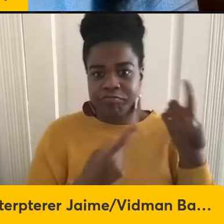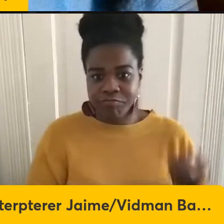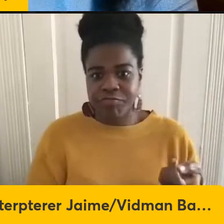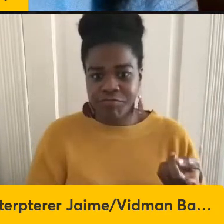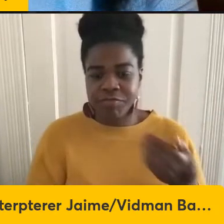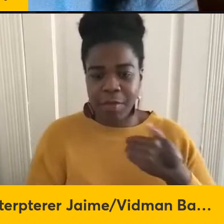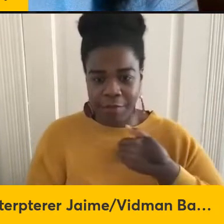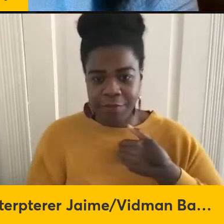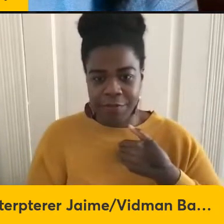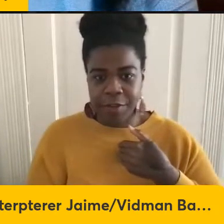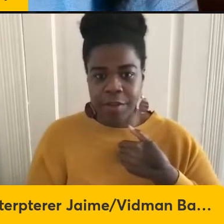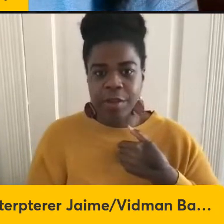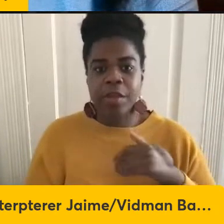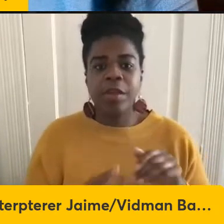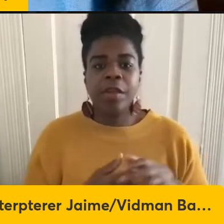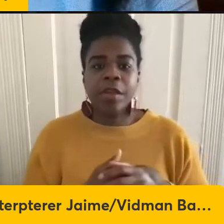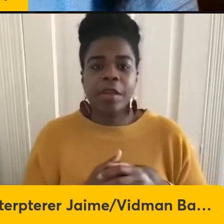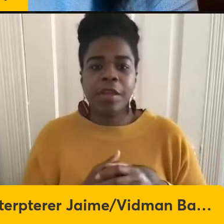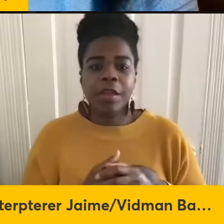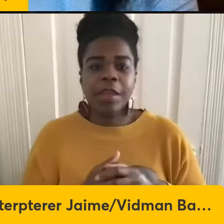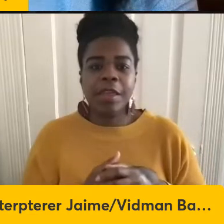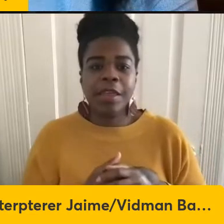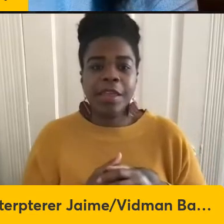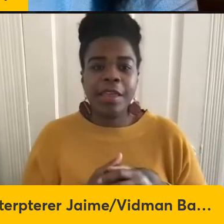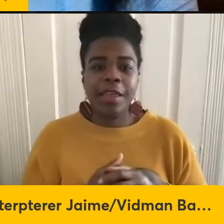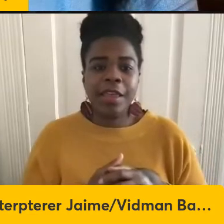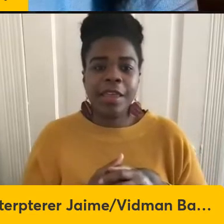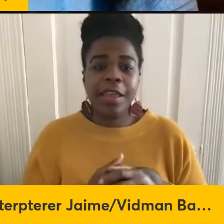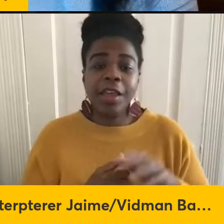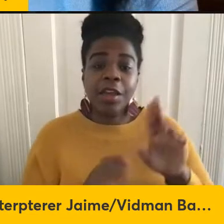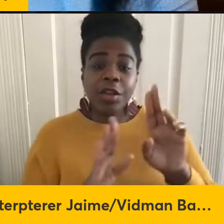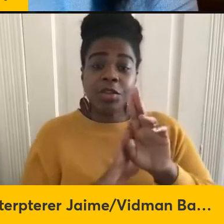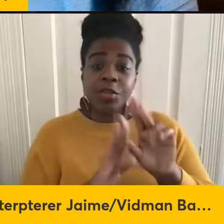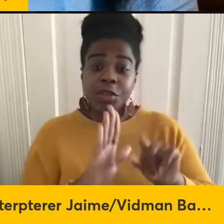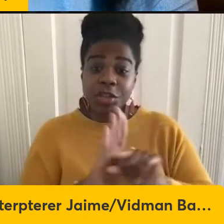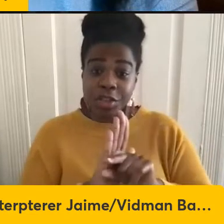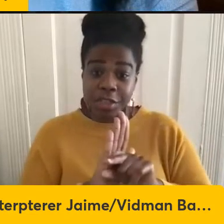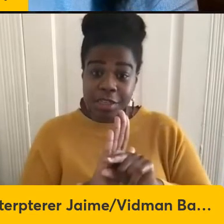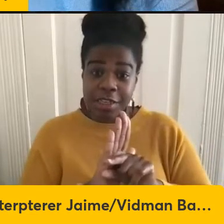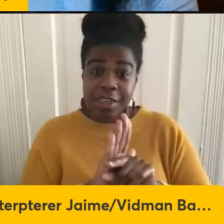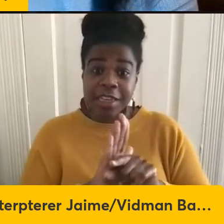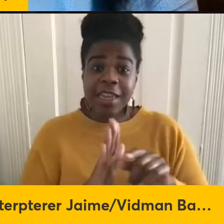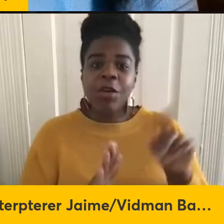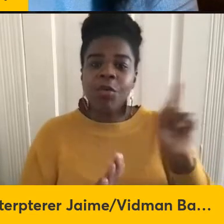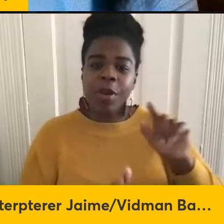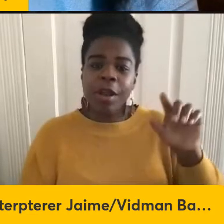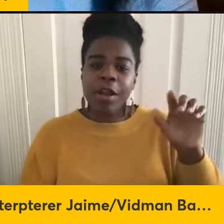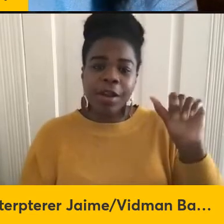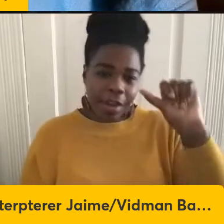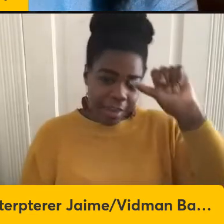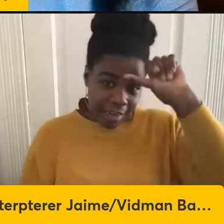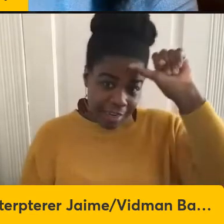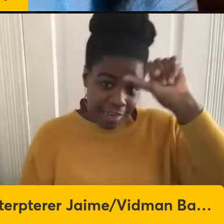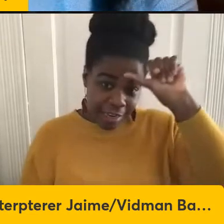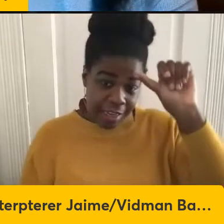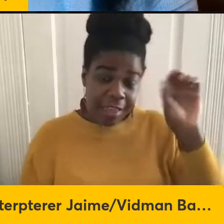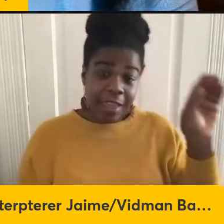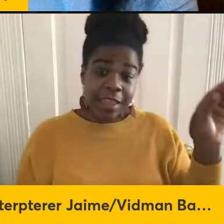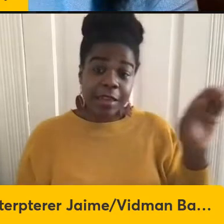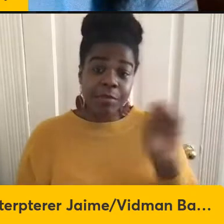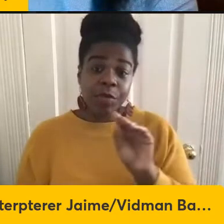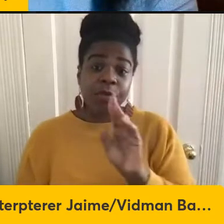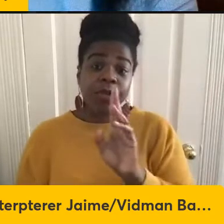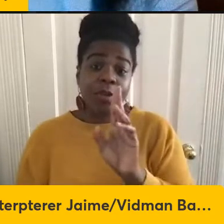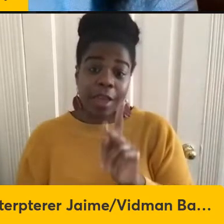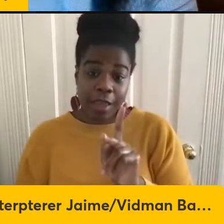She has completed her undergraduate degree in Mumbai, India, before moving to the UK.